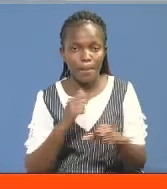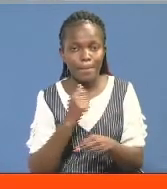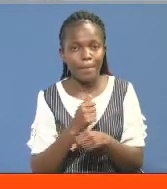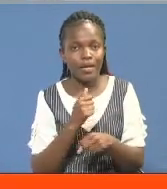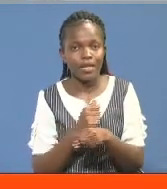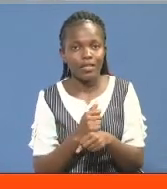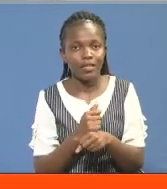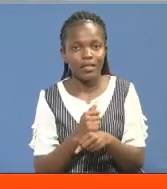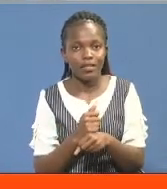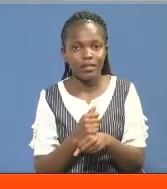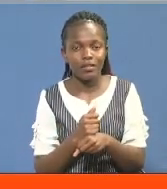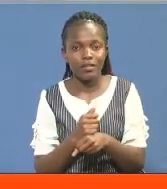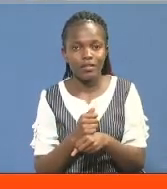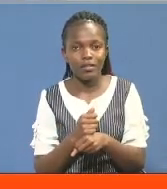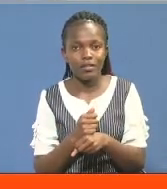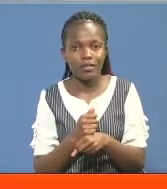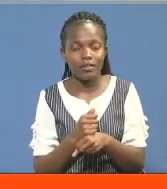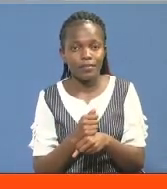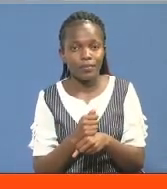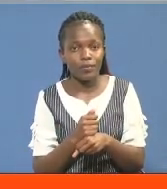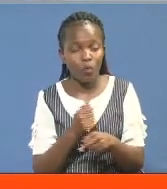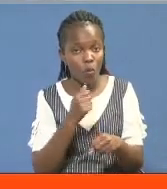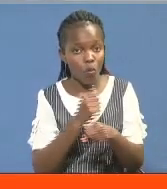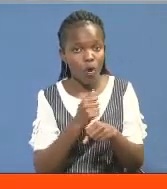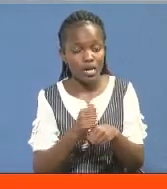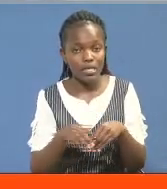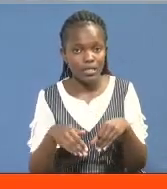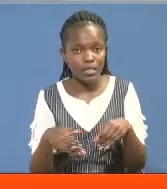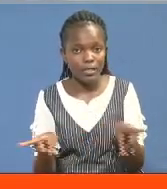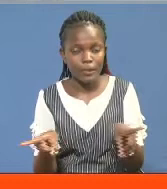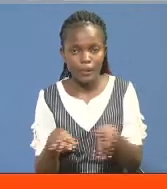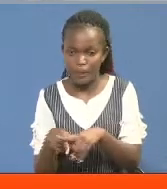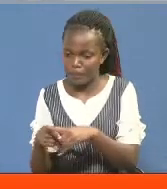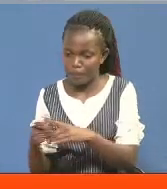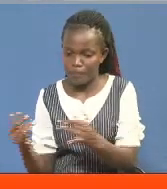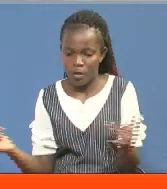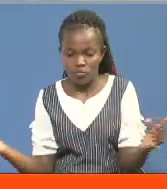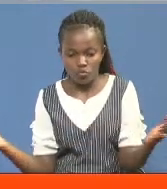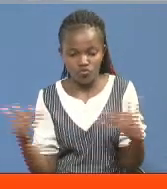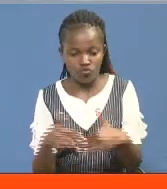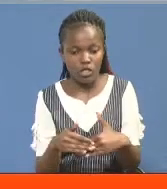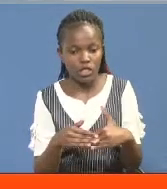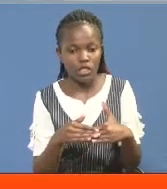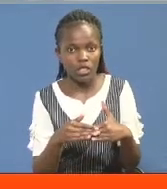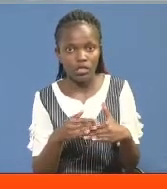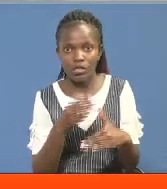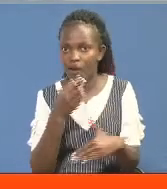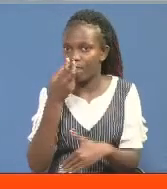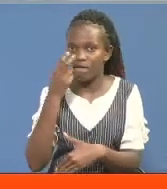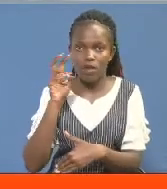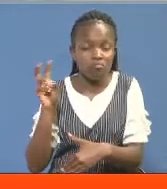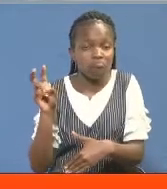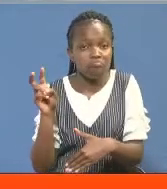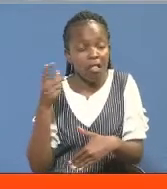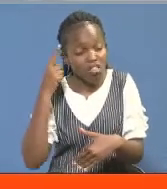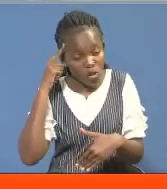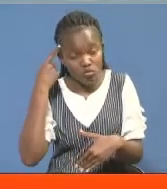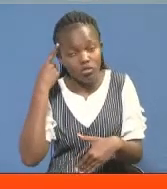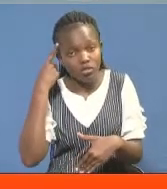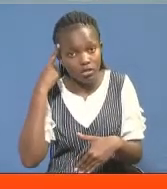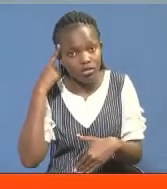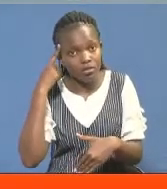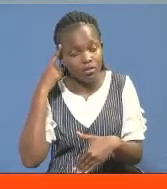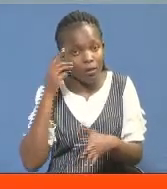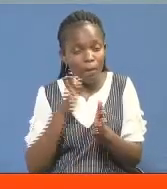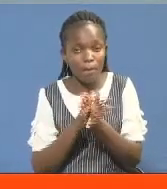to legislate, to enact, and to accommodate views of the public. All